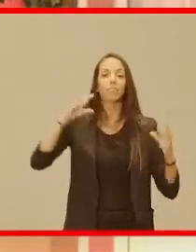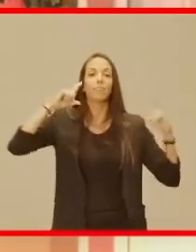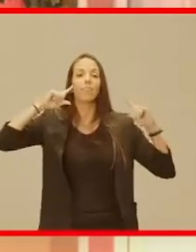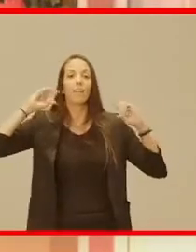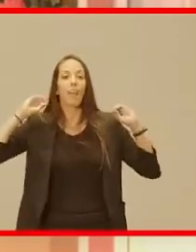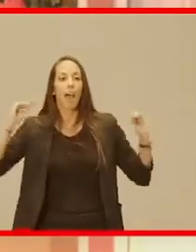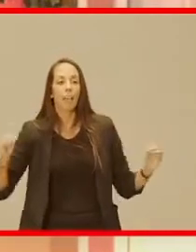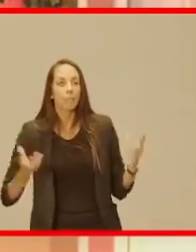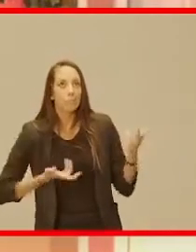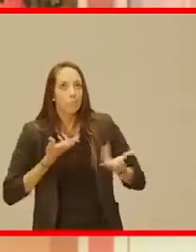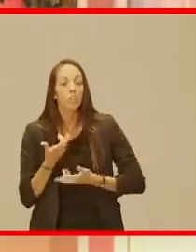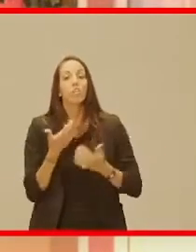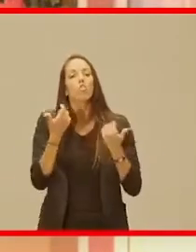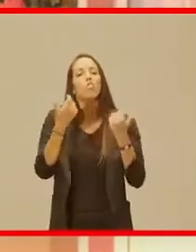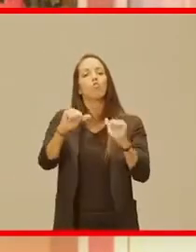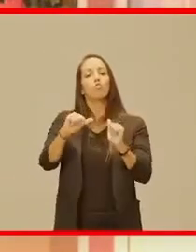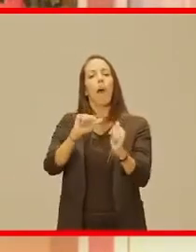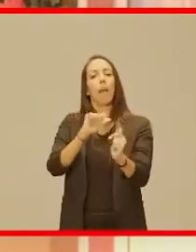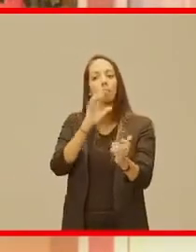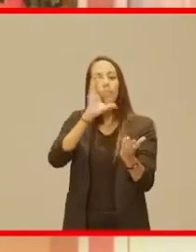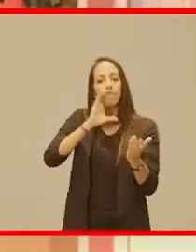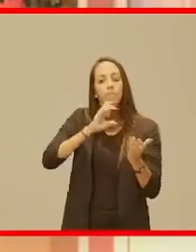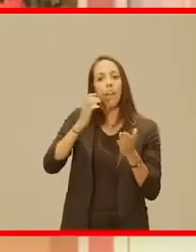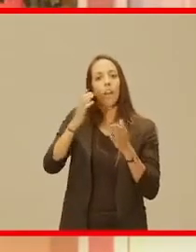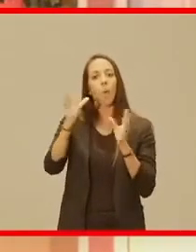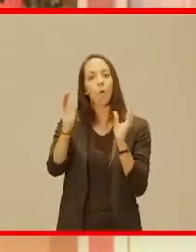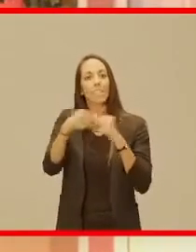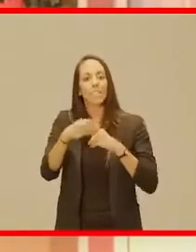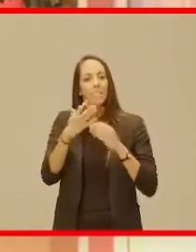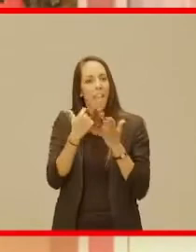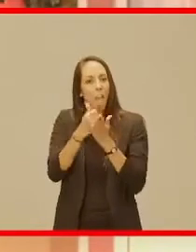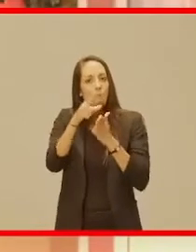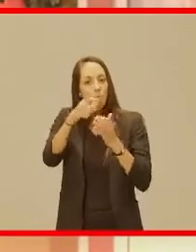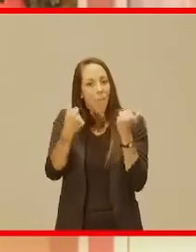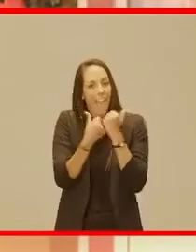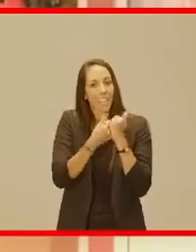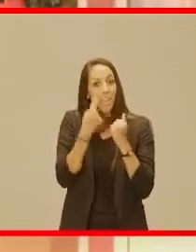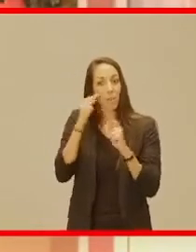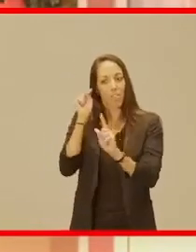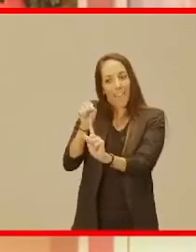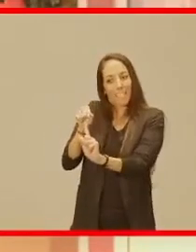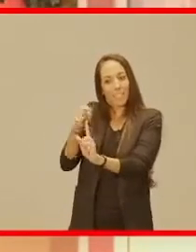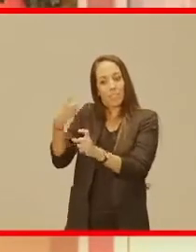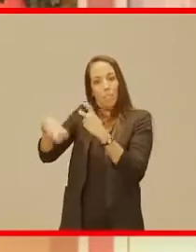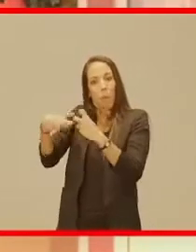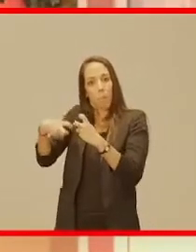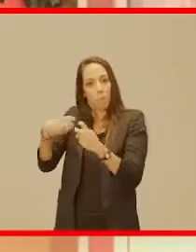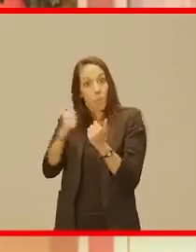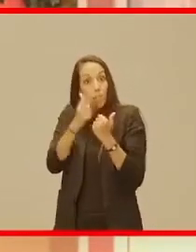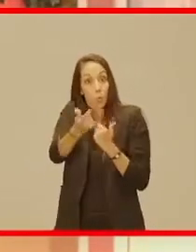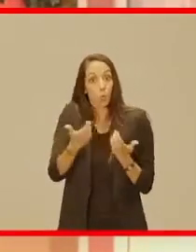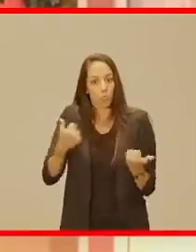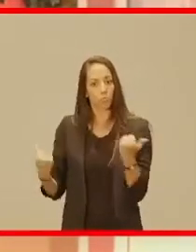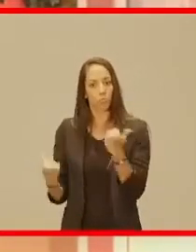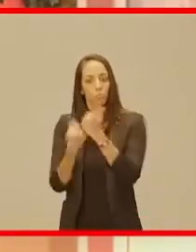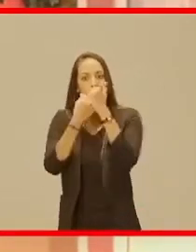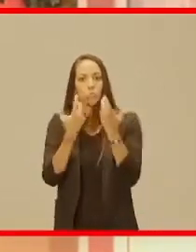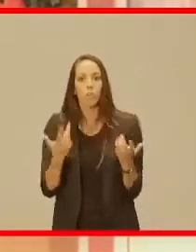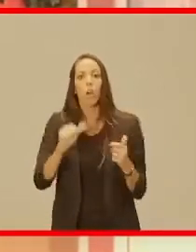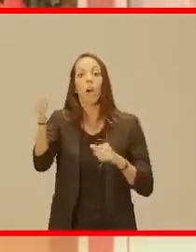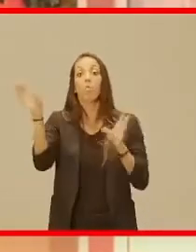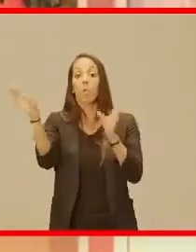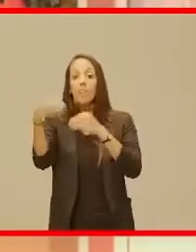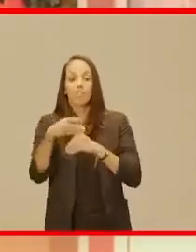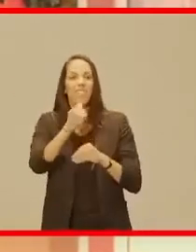an organization that can maybe help you advocate for that with you, right? Yes. Other organizations that in the disability